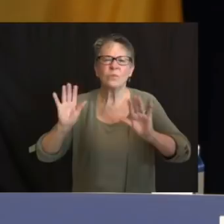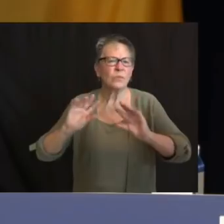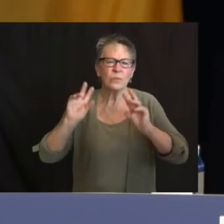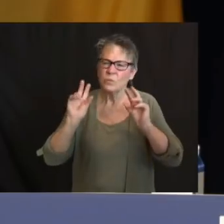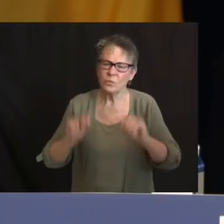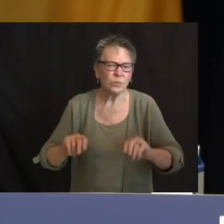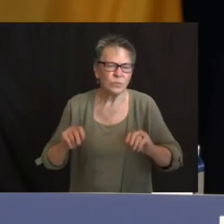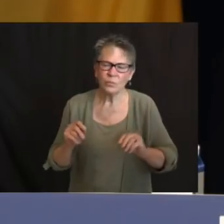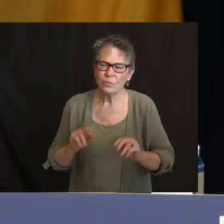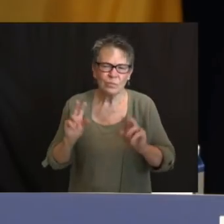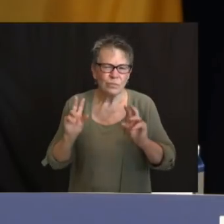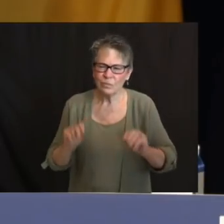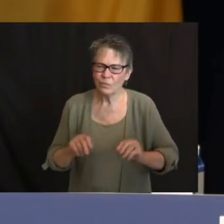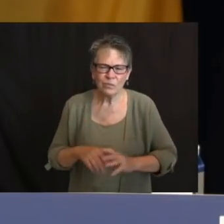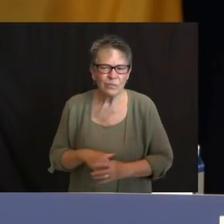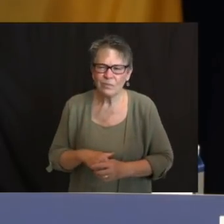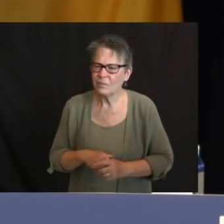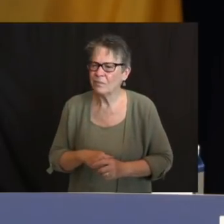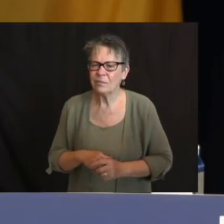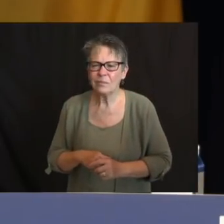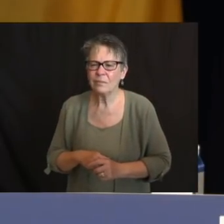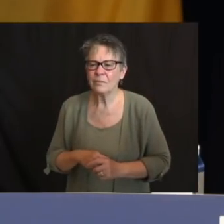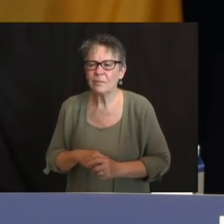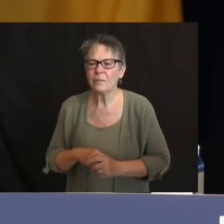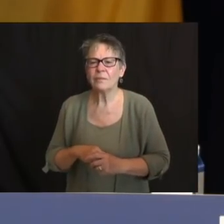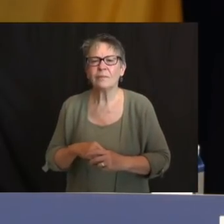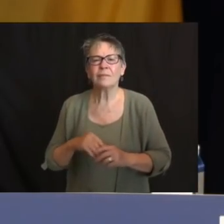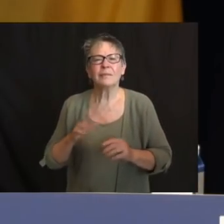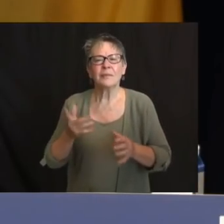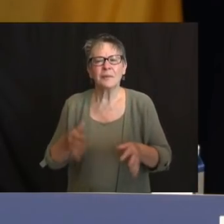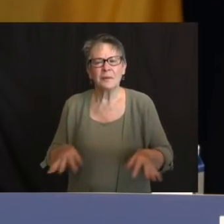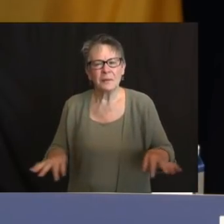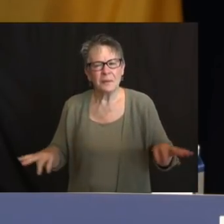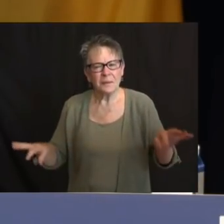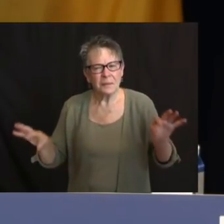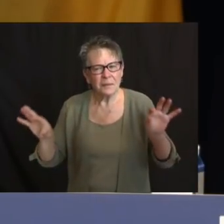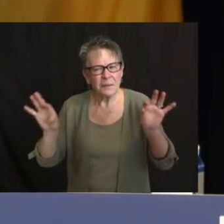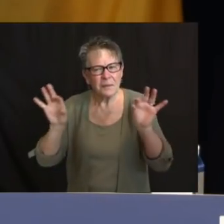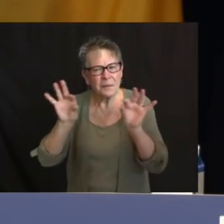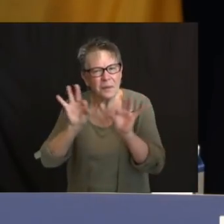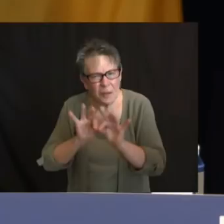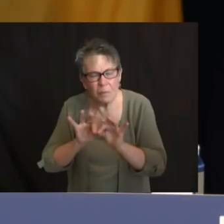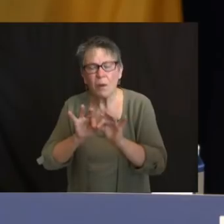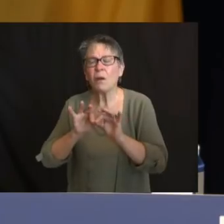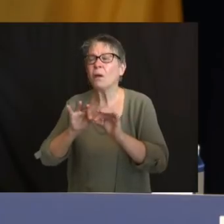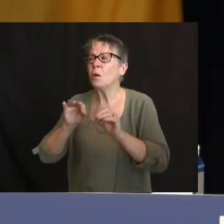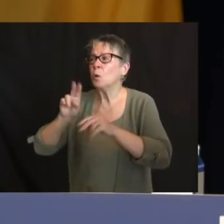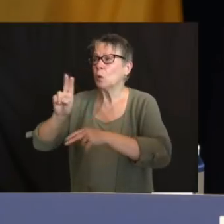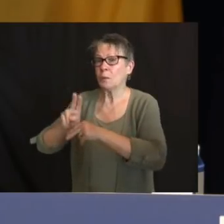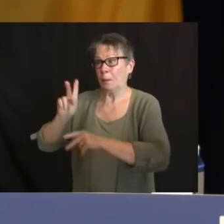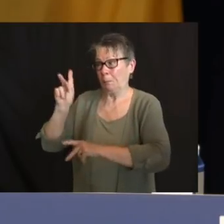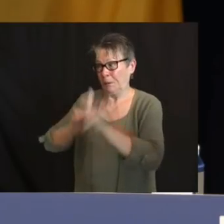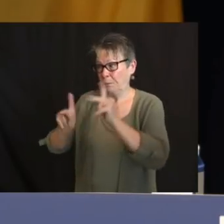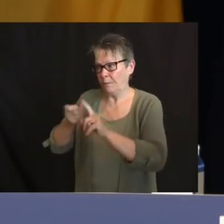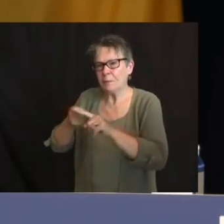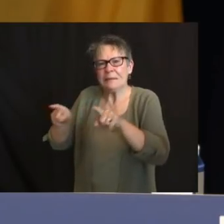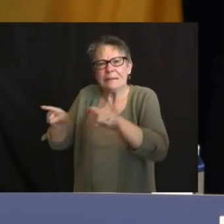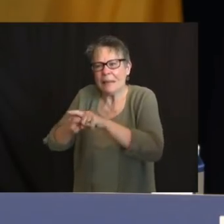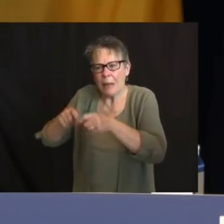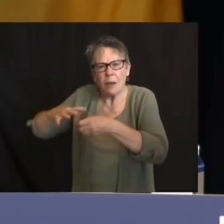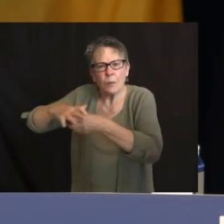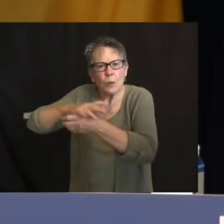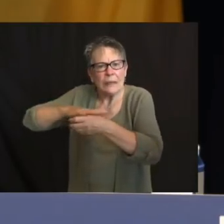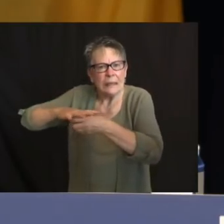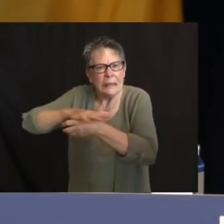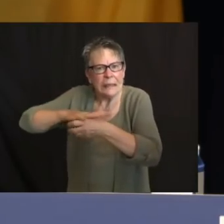know speaks our language, understands who we are, how we live, the food we eat, and having